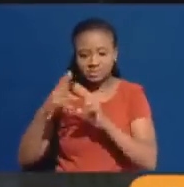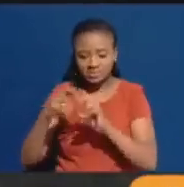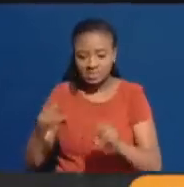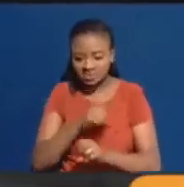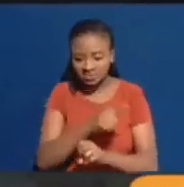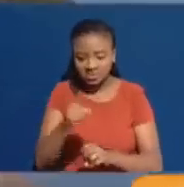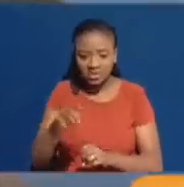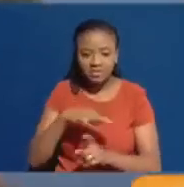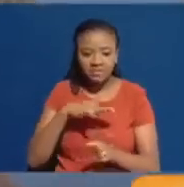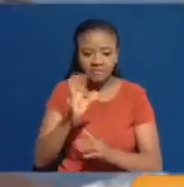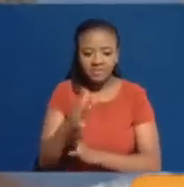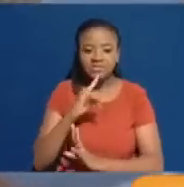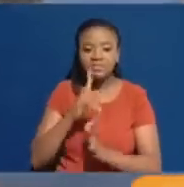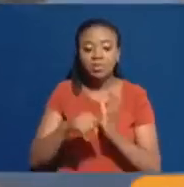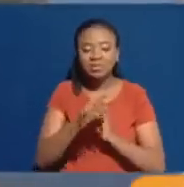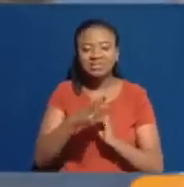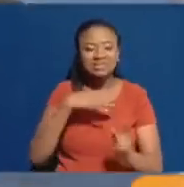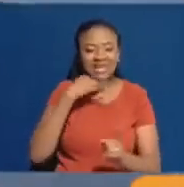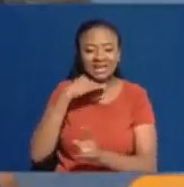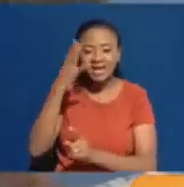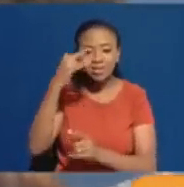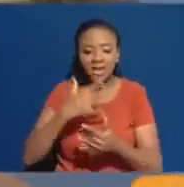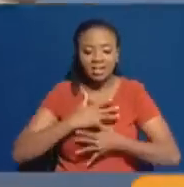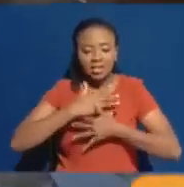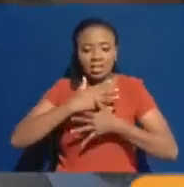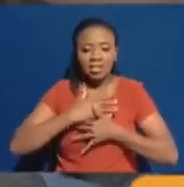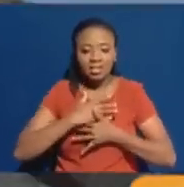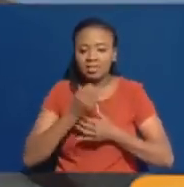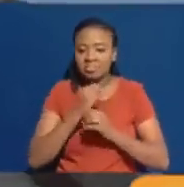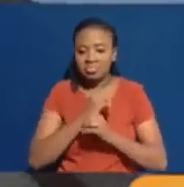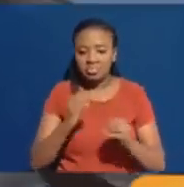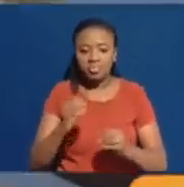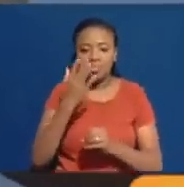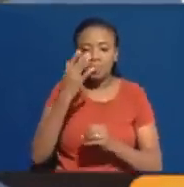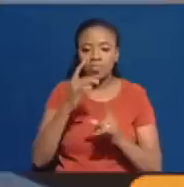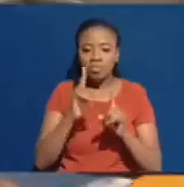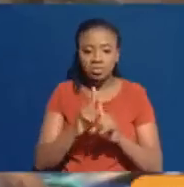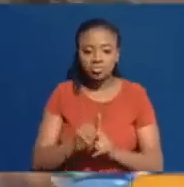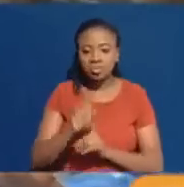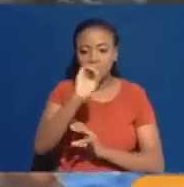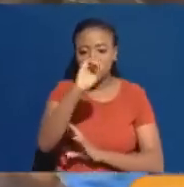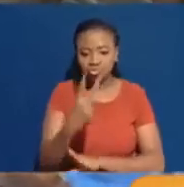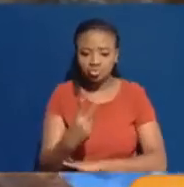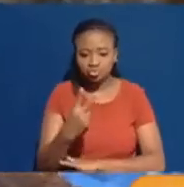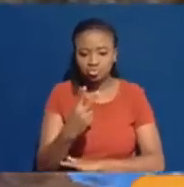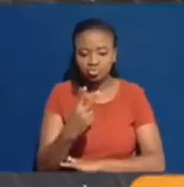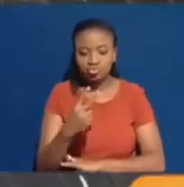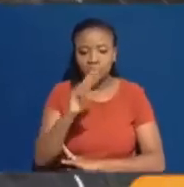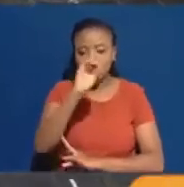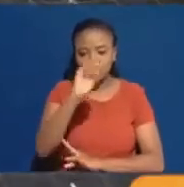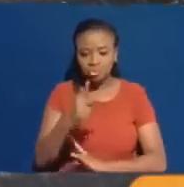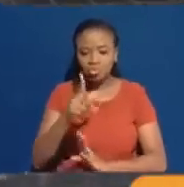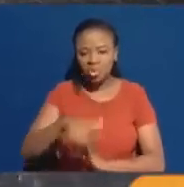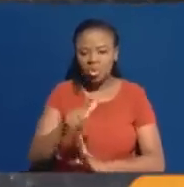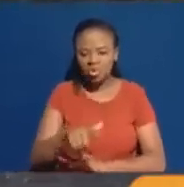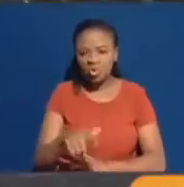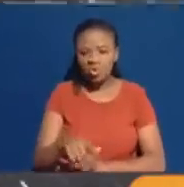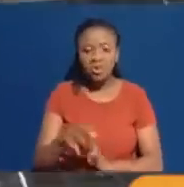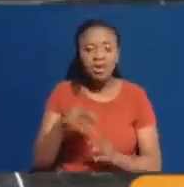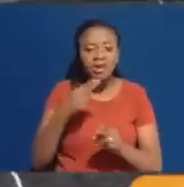been dying due to suffocation. The low oxygen levels caused by a natural phenomenon